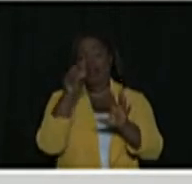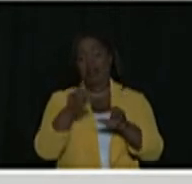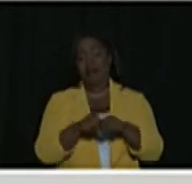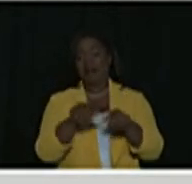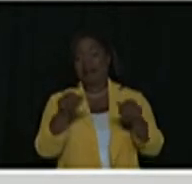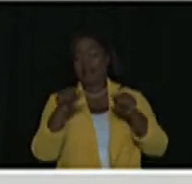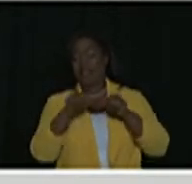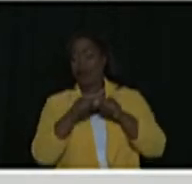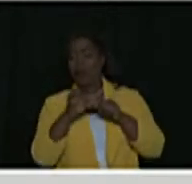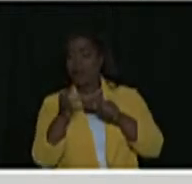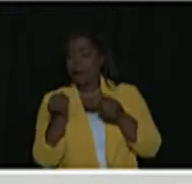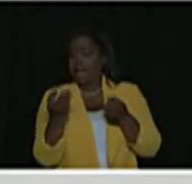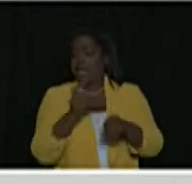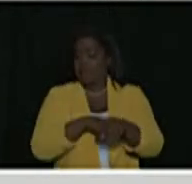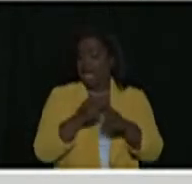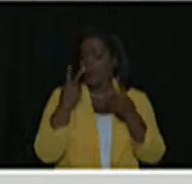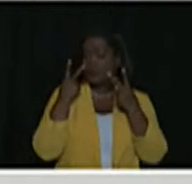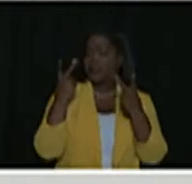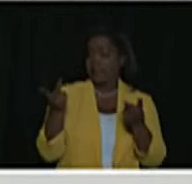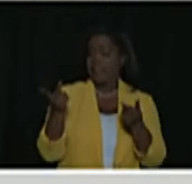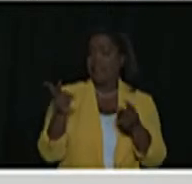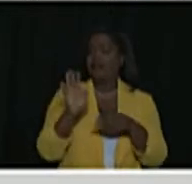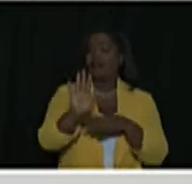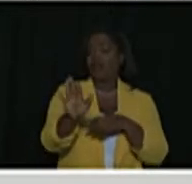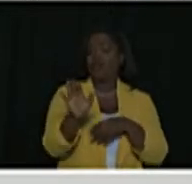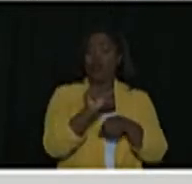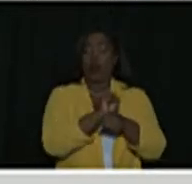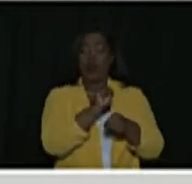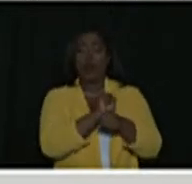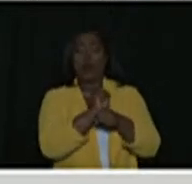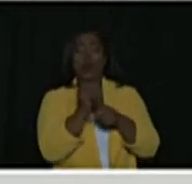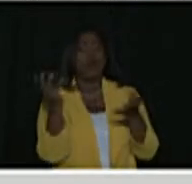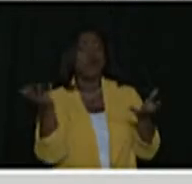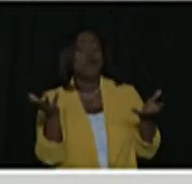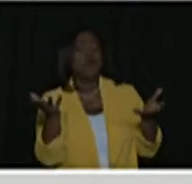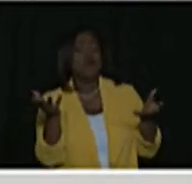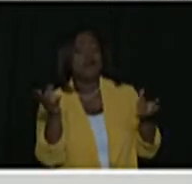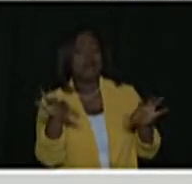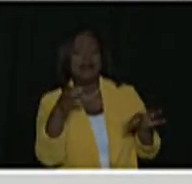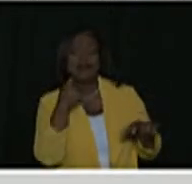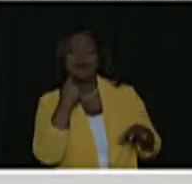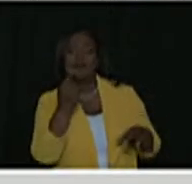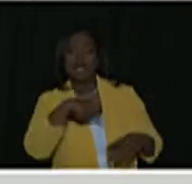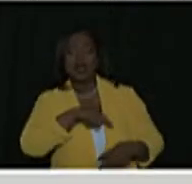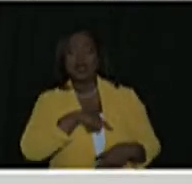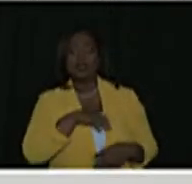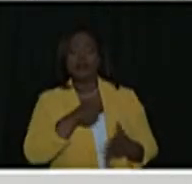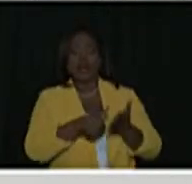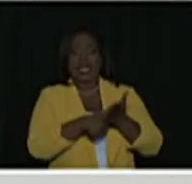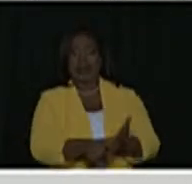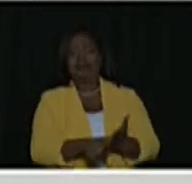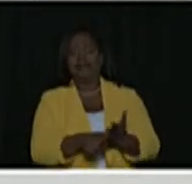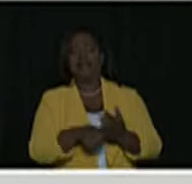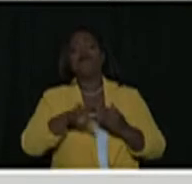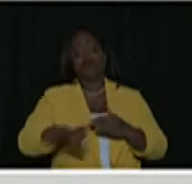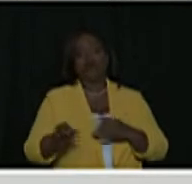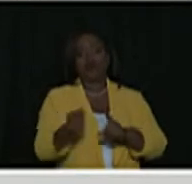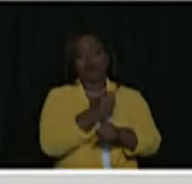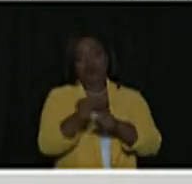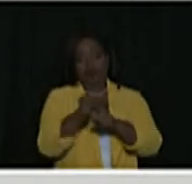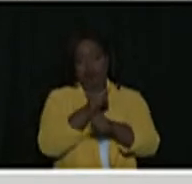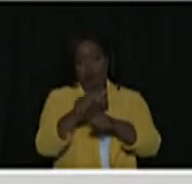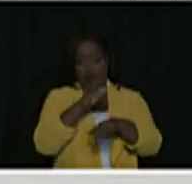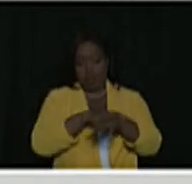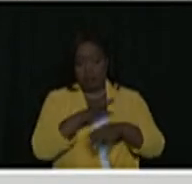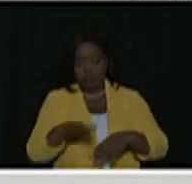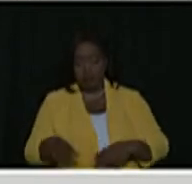practice, what can you tell us about the impact of child abuse on our children? So